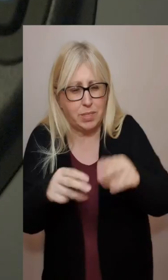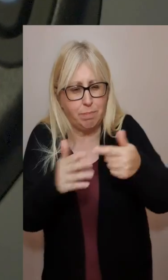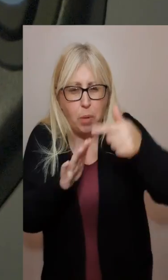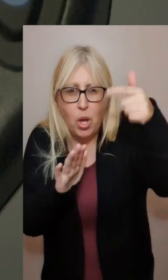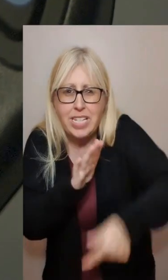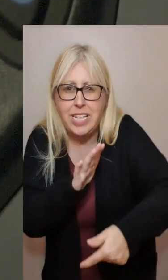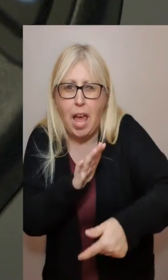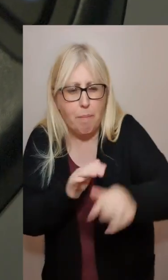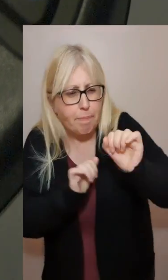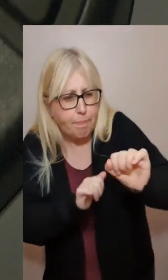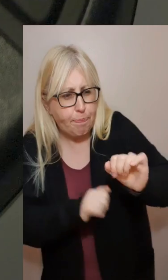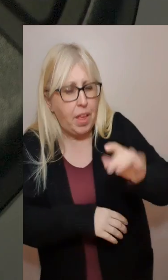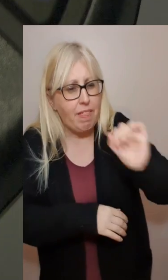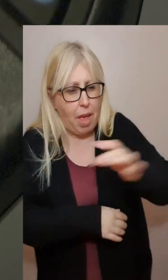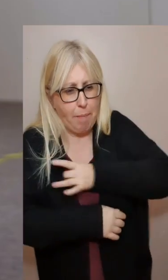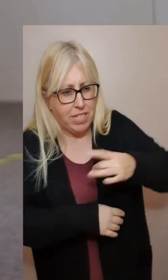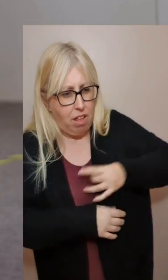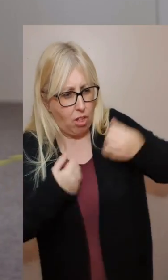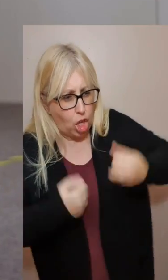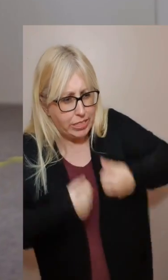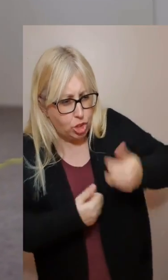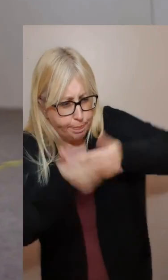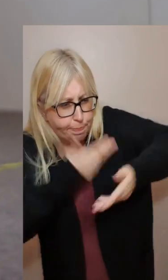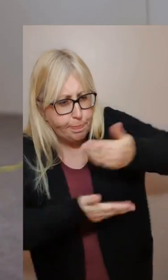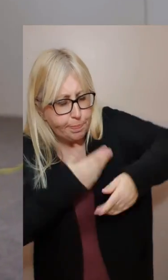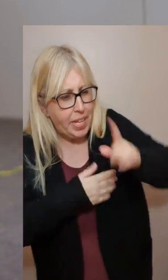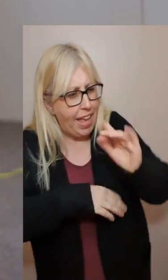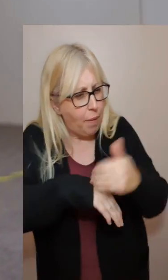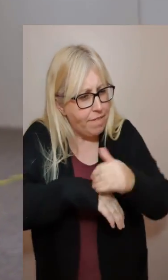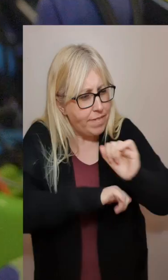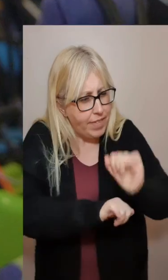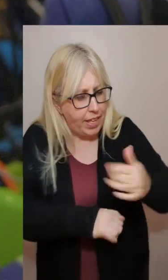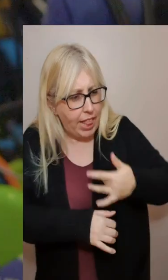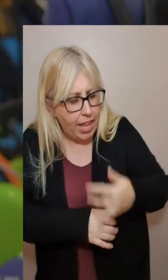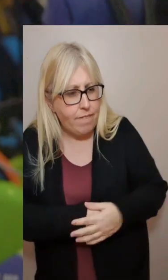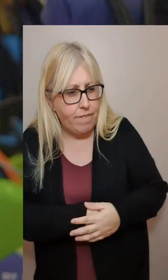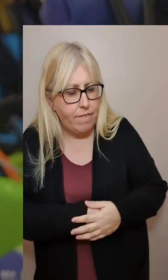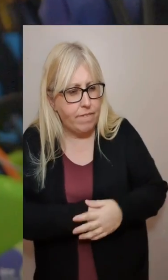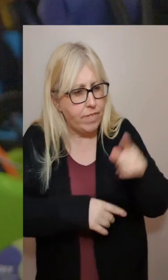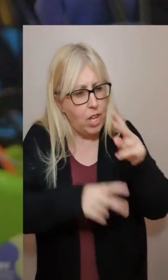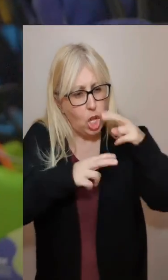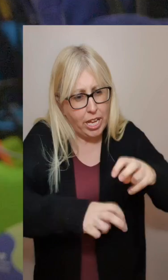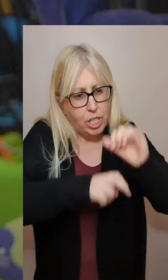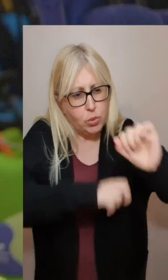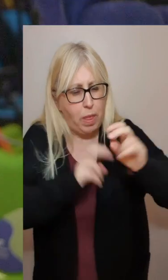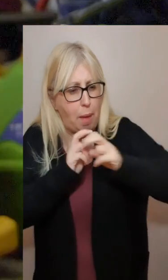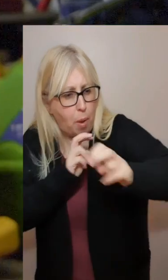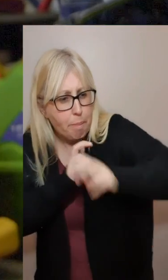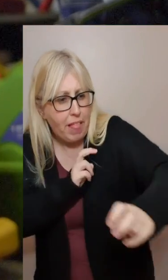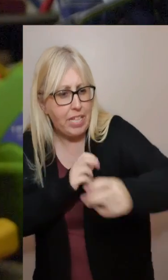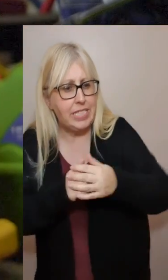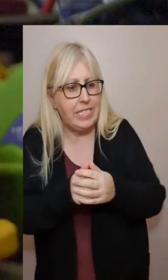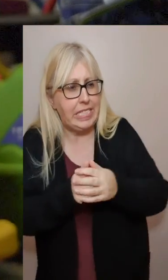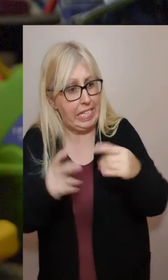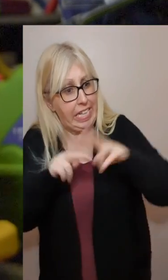depth about a client's medical condition and how that affects them. And we'd look at their mobility, whether they get any